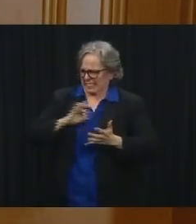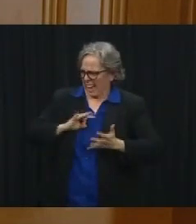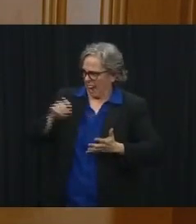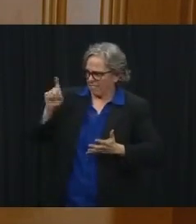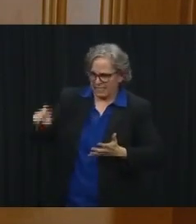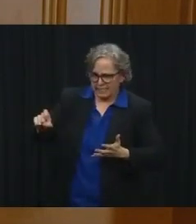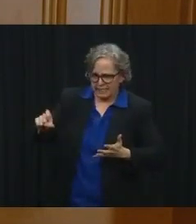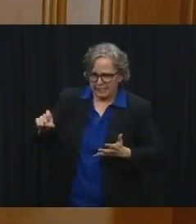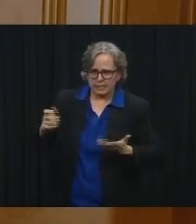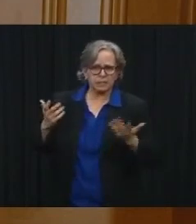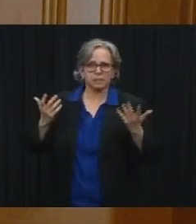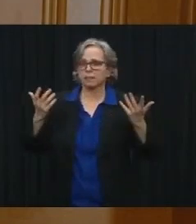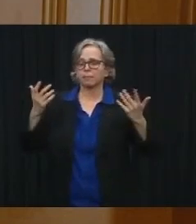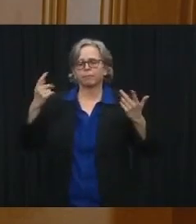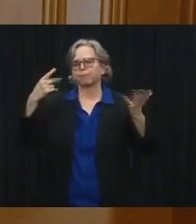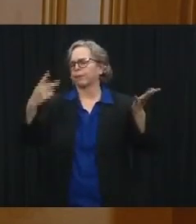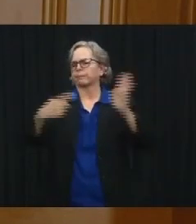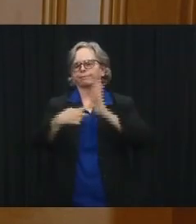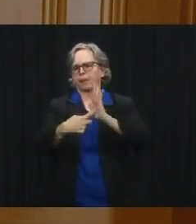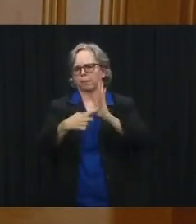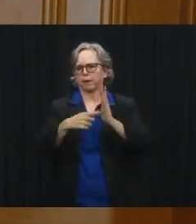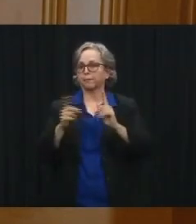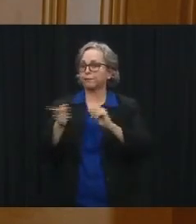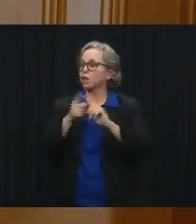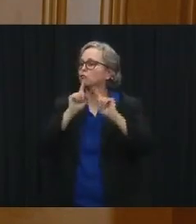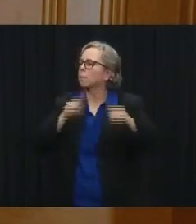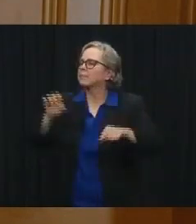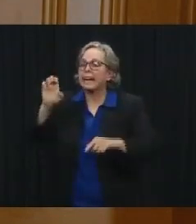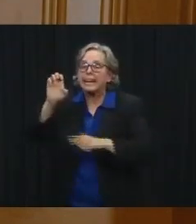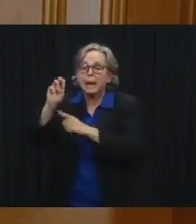to first responders around the state,